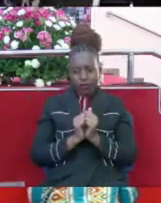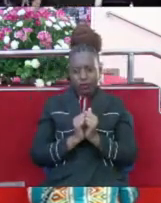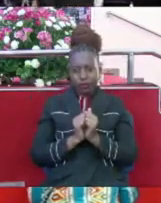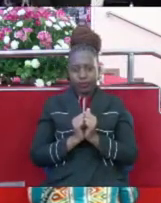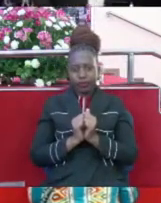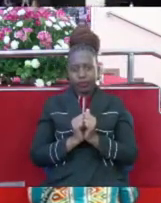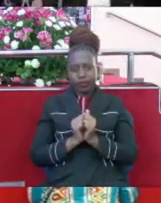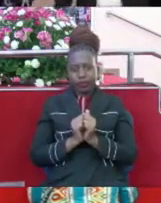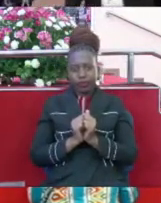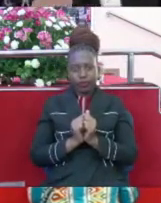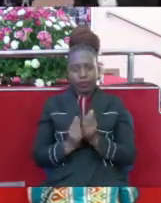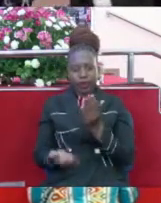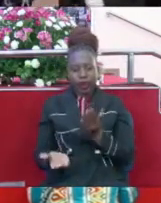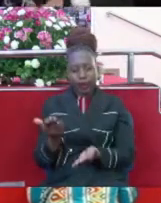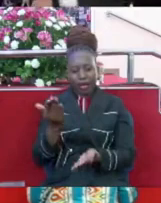He burnt the wood.